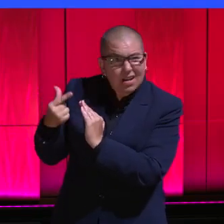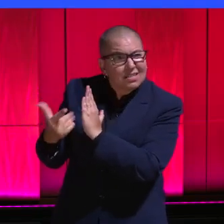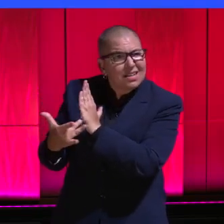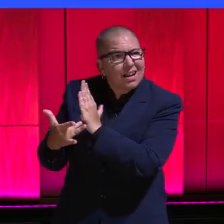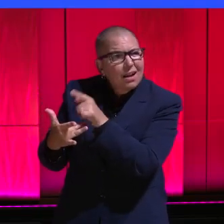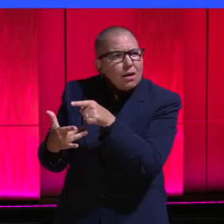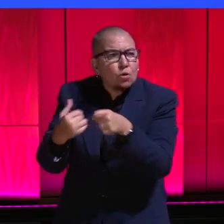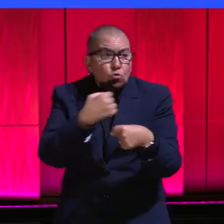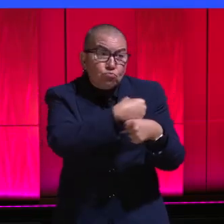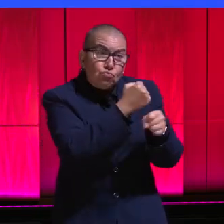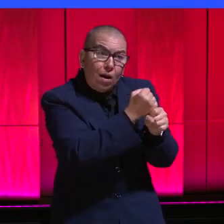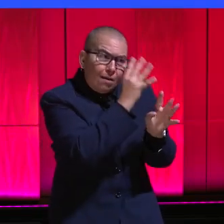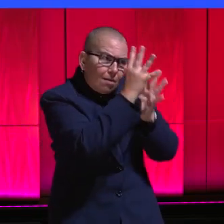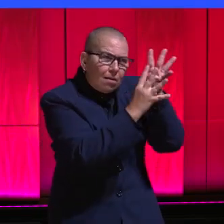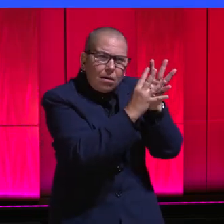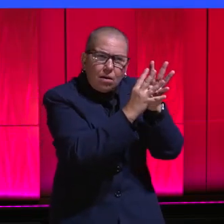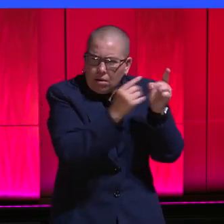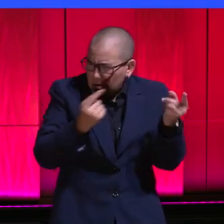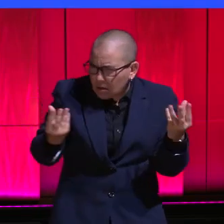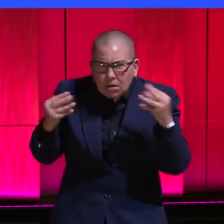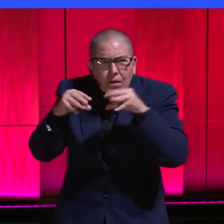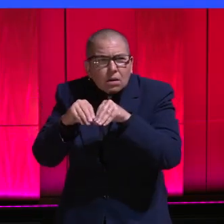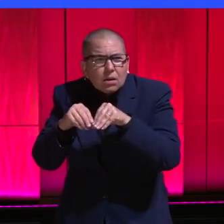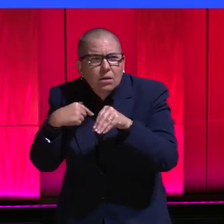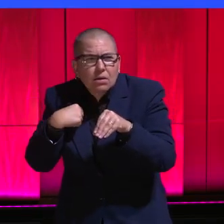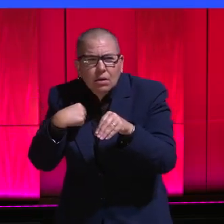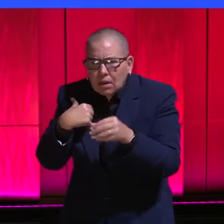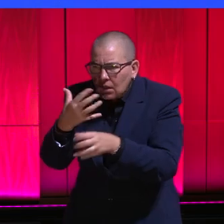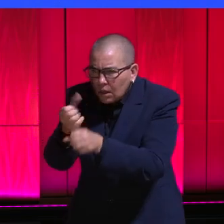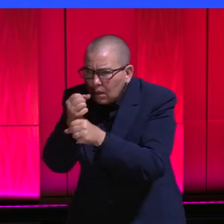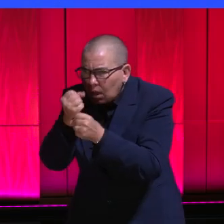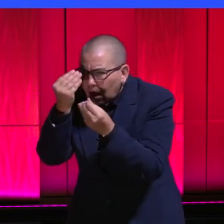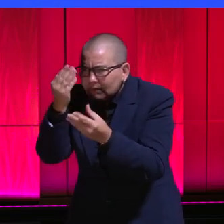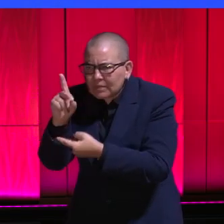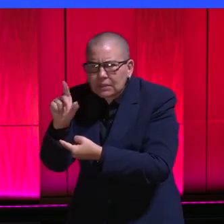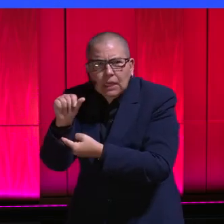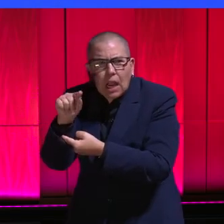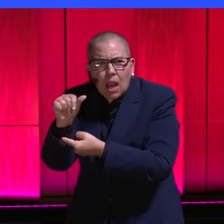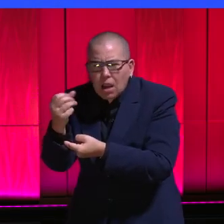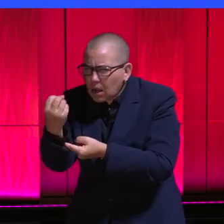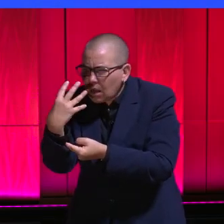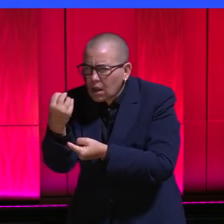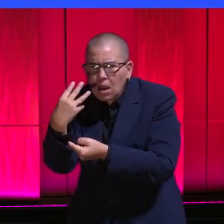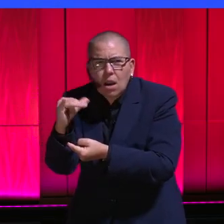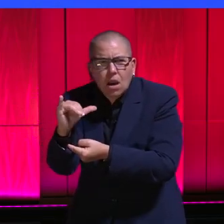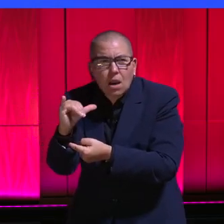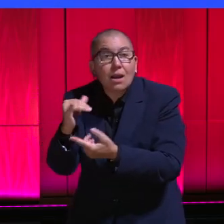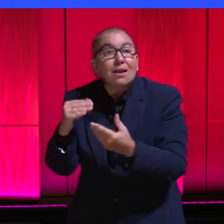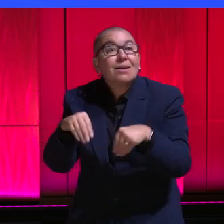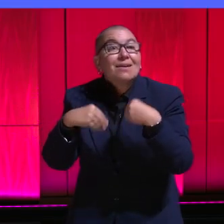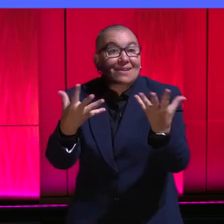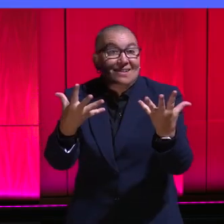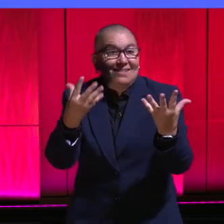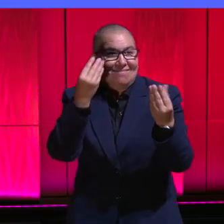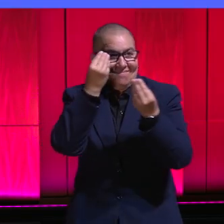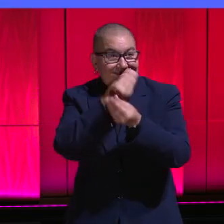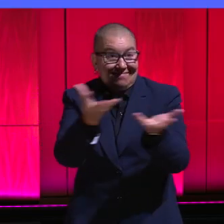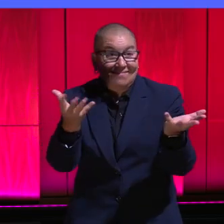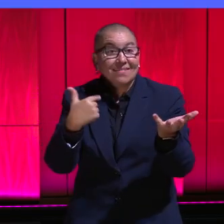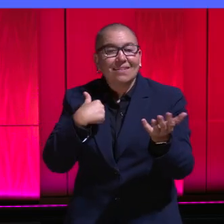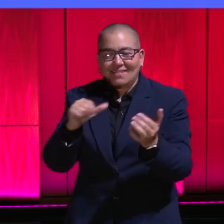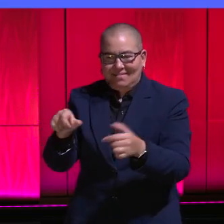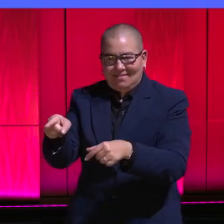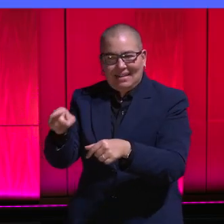can gather data, analyze that data, and provide you relevant information right when you need it. It's a smart